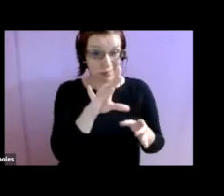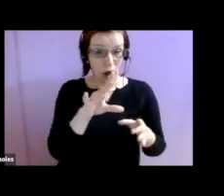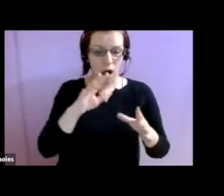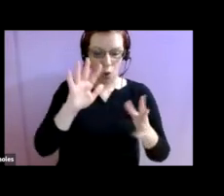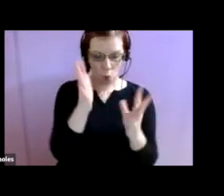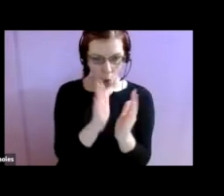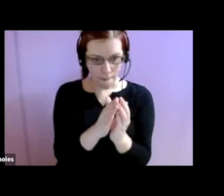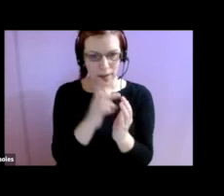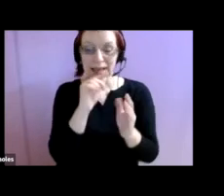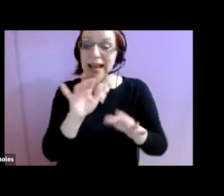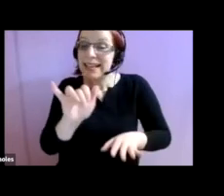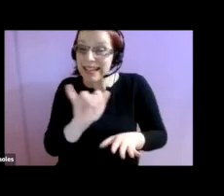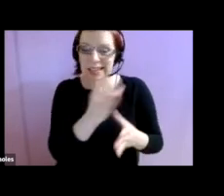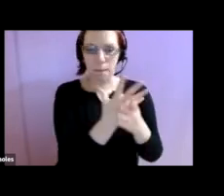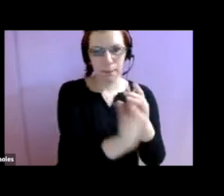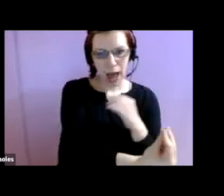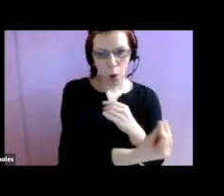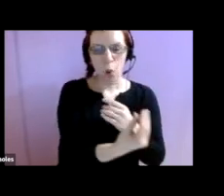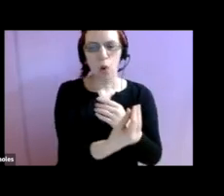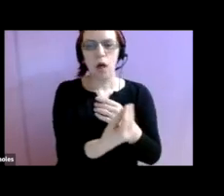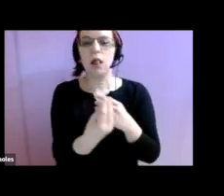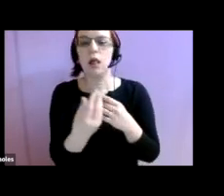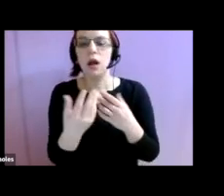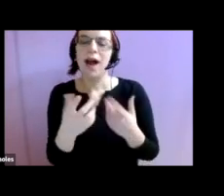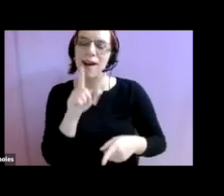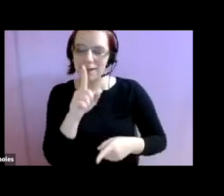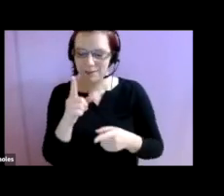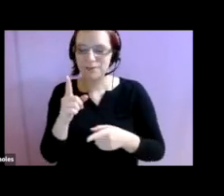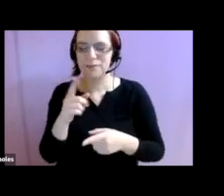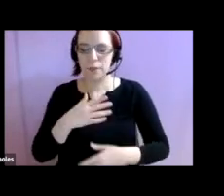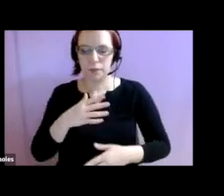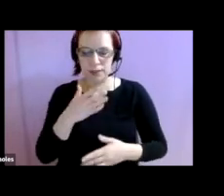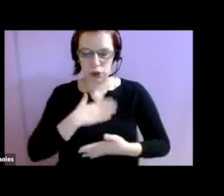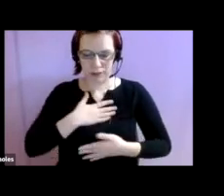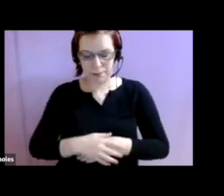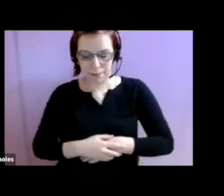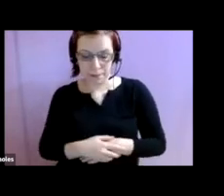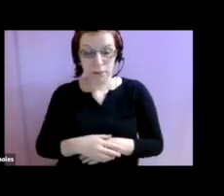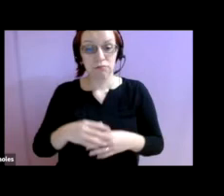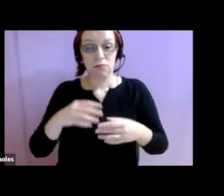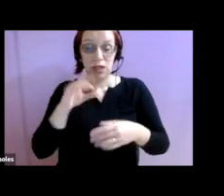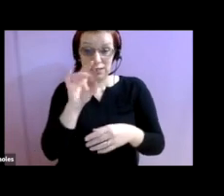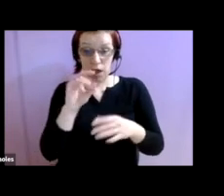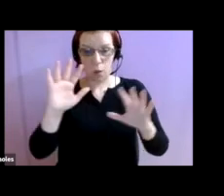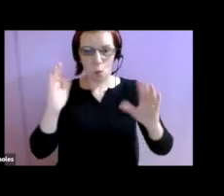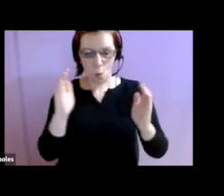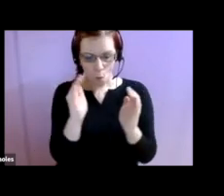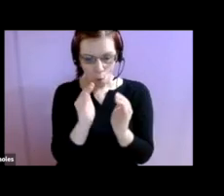collapsed just before a black hole has formed. We get to a neutron star.